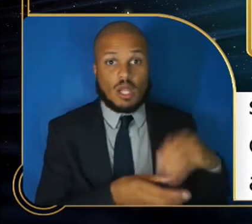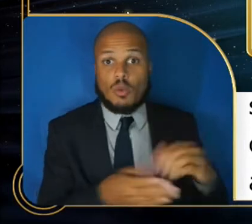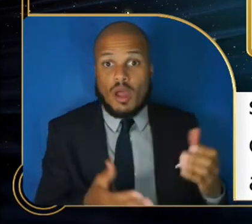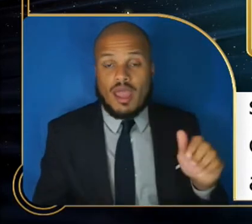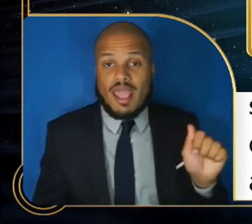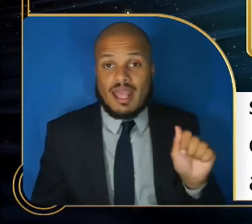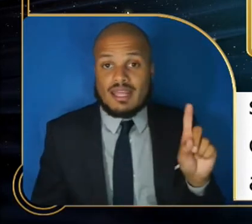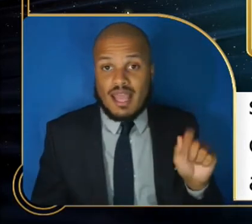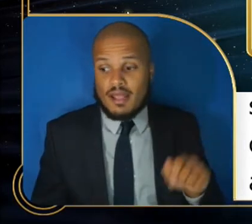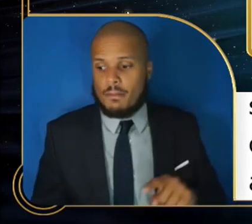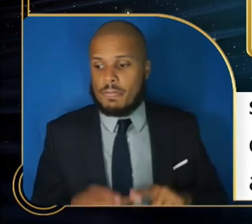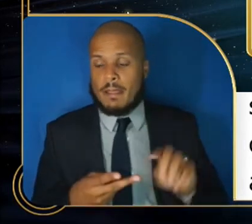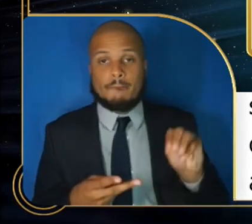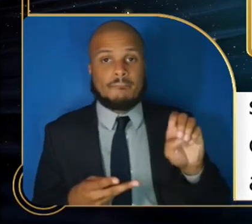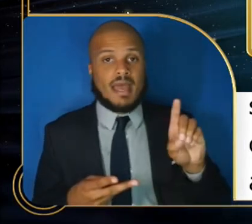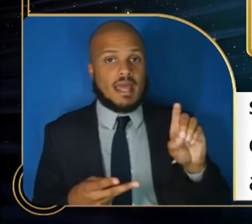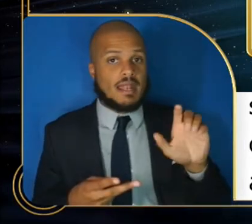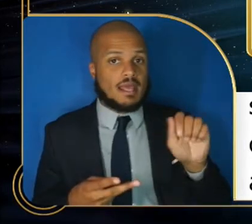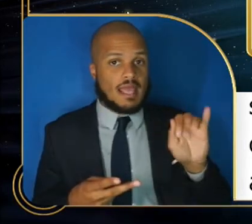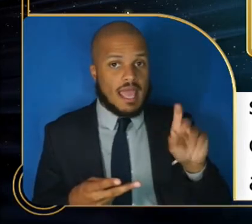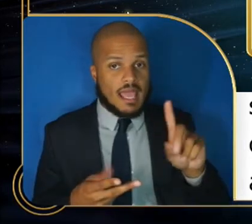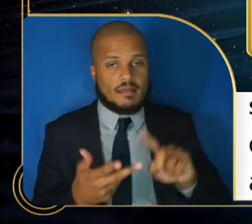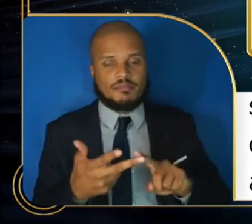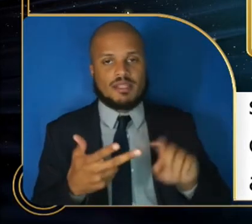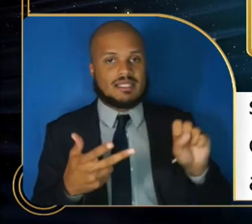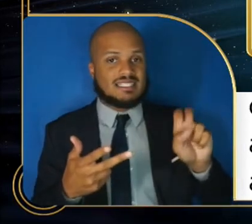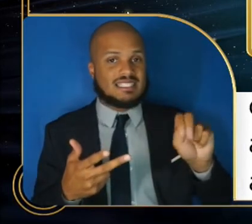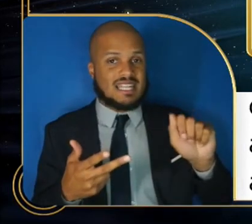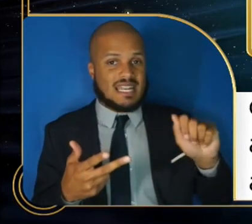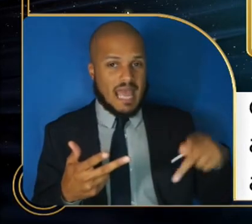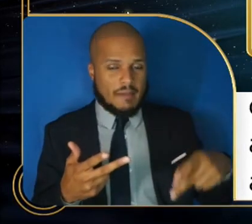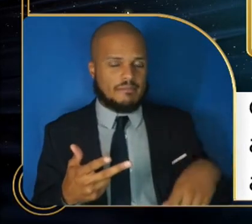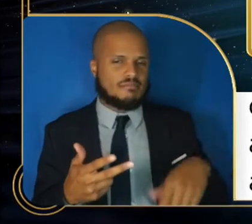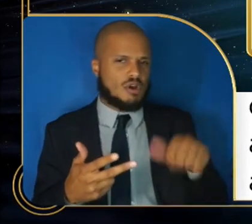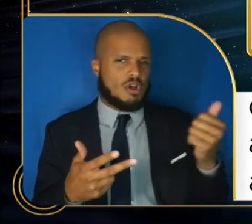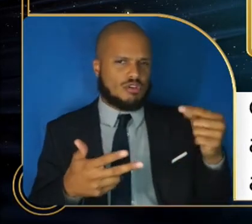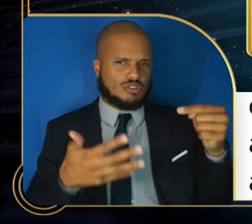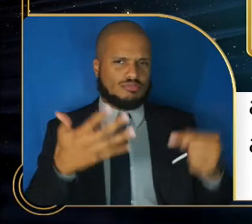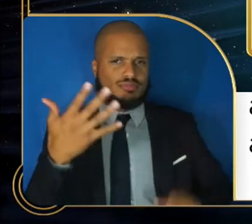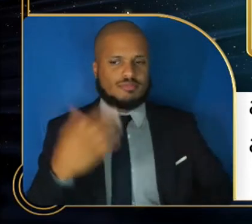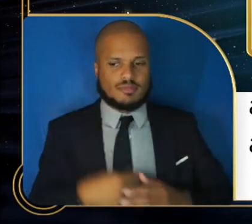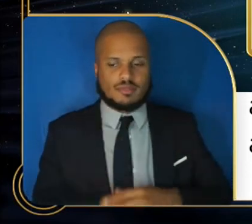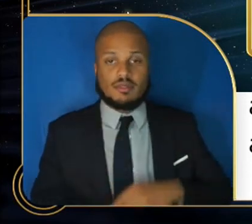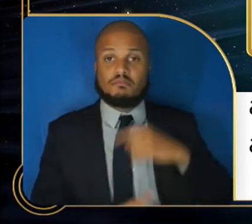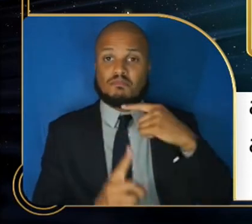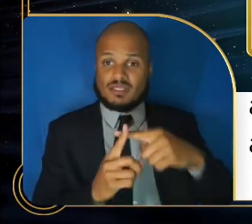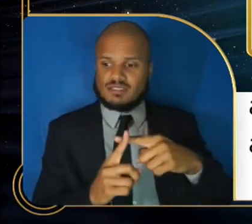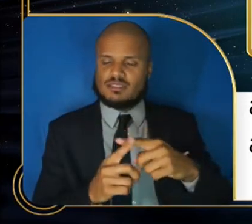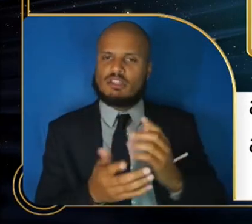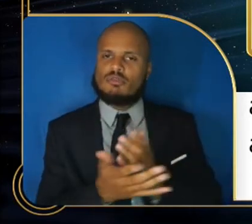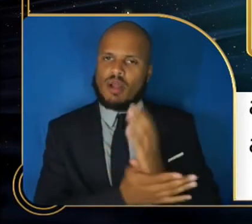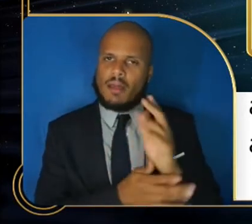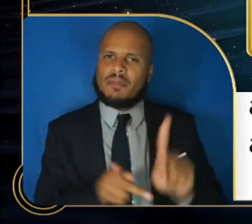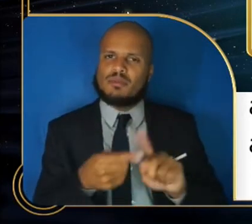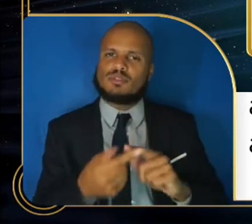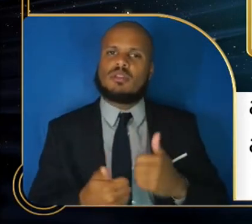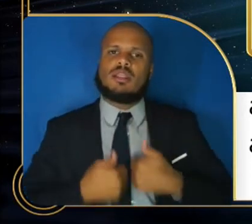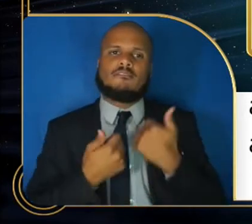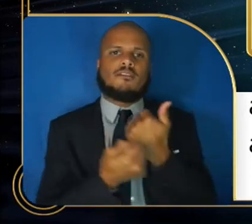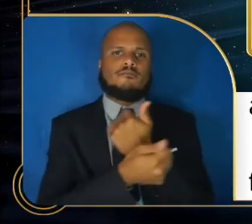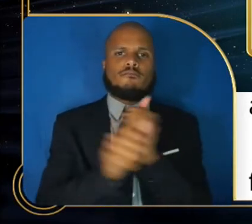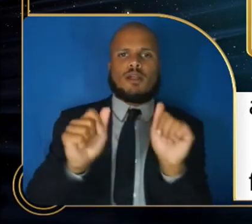Medicaid, SNAP, and others. And so too is the right of people to live free from the grip of